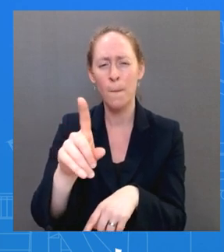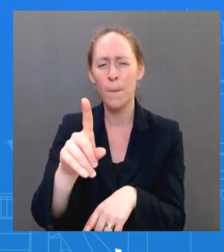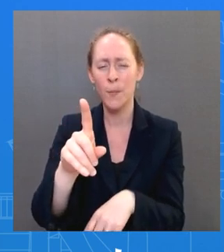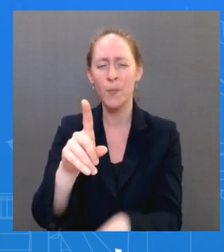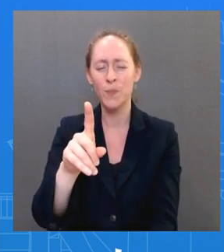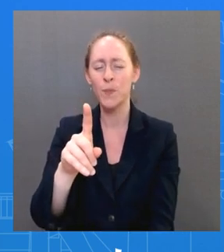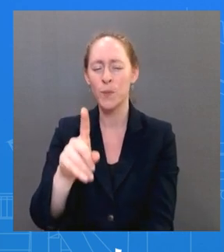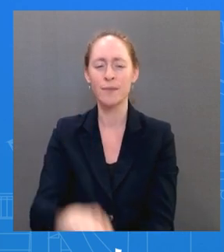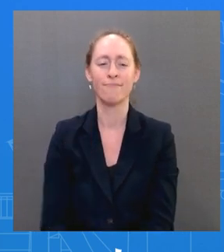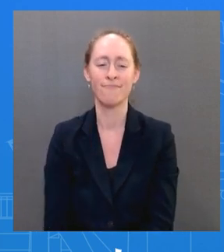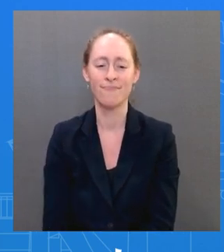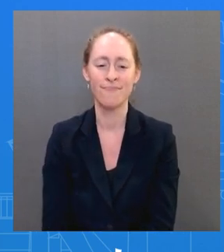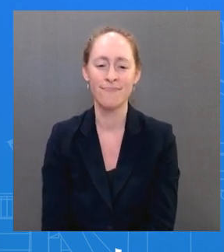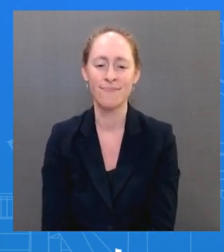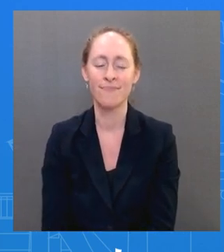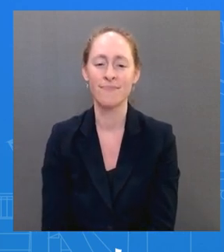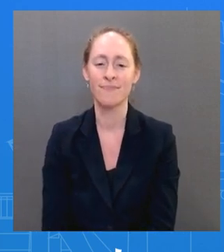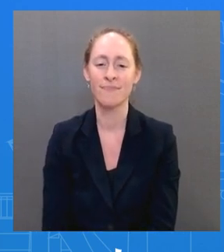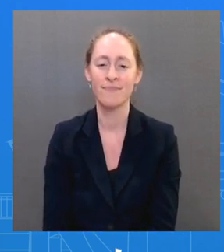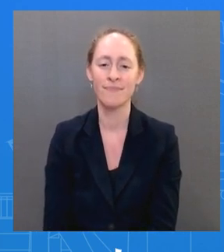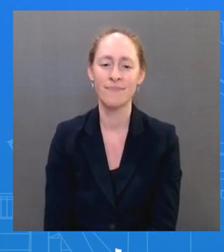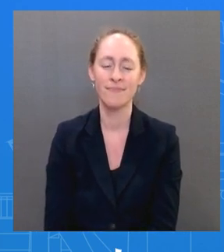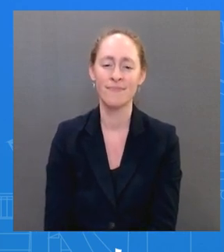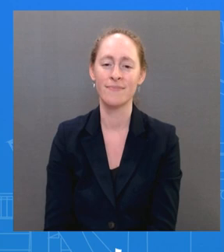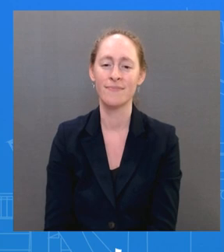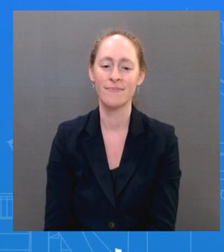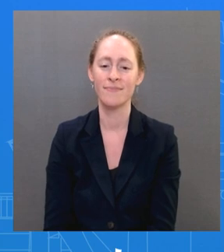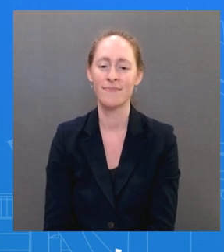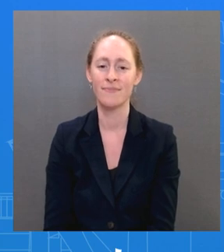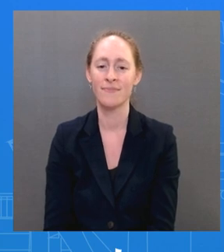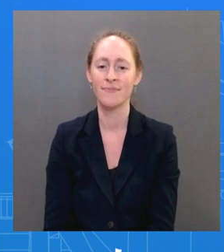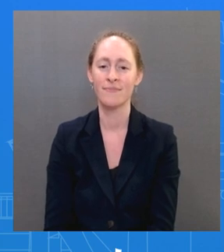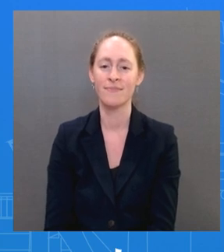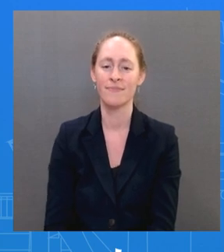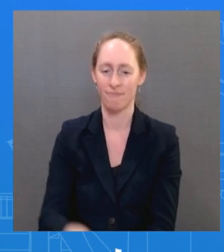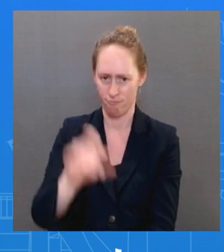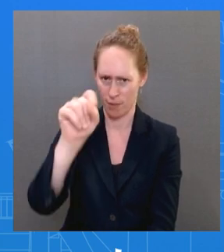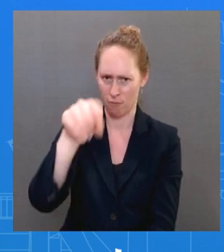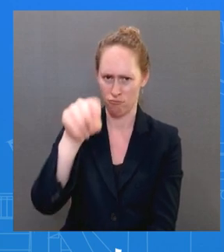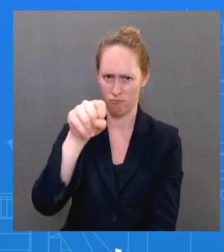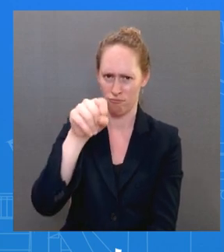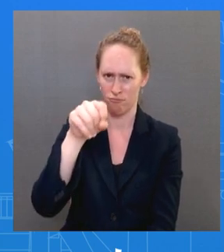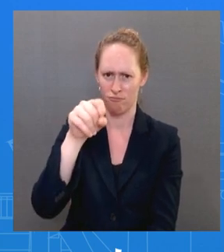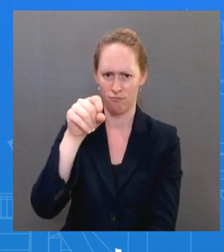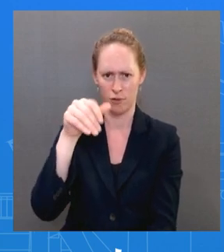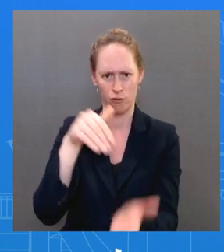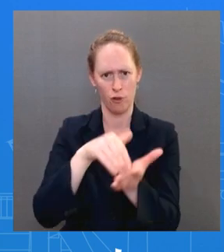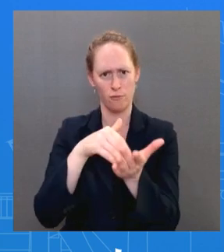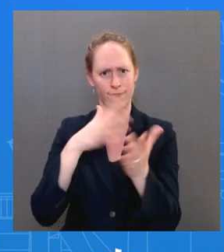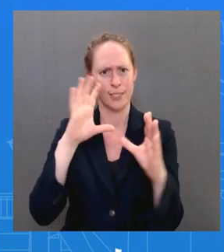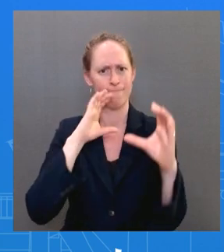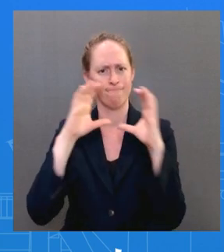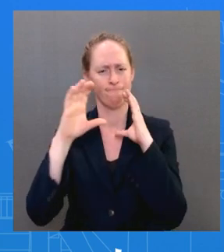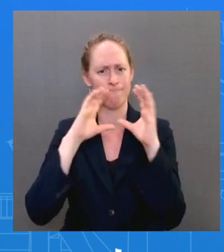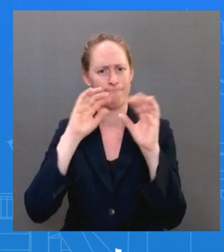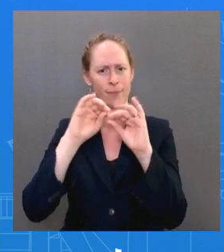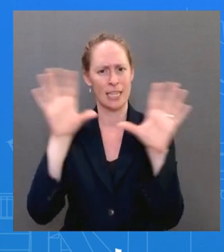heard directly from him. And not only that, you have heard more, I would argue, easily argue, about